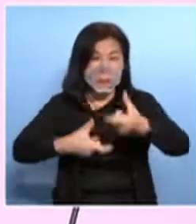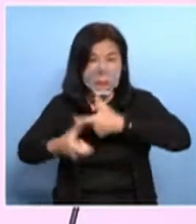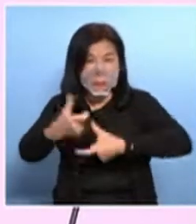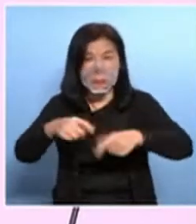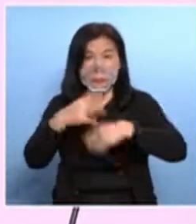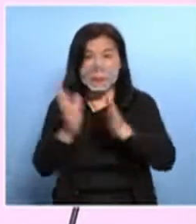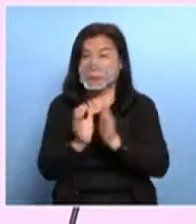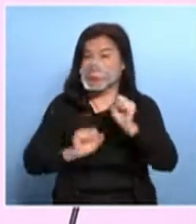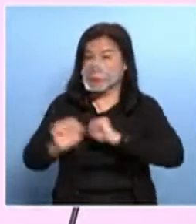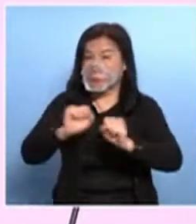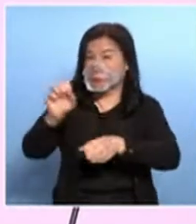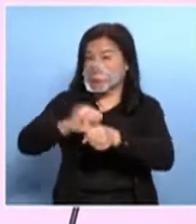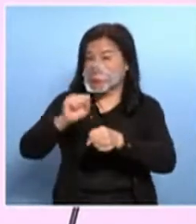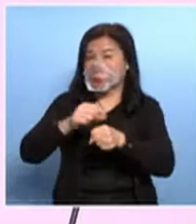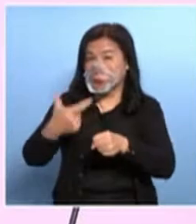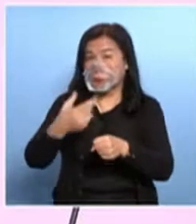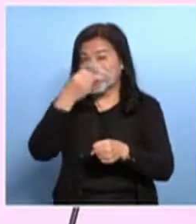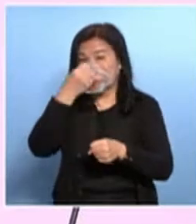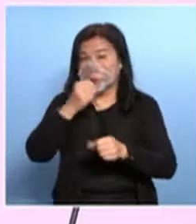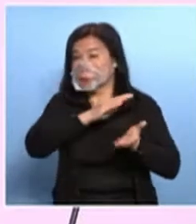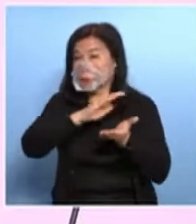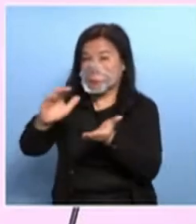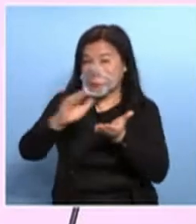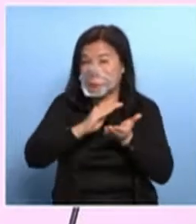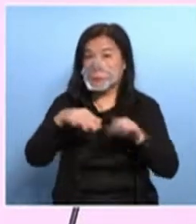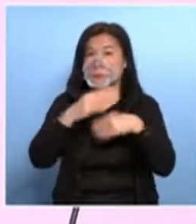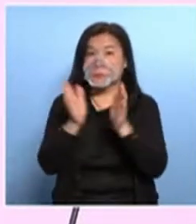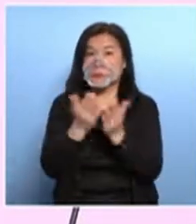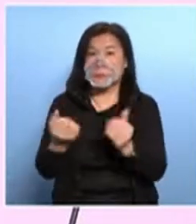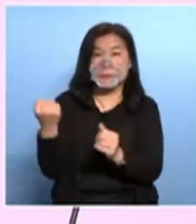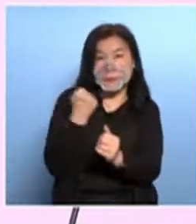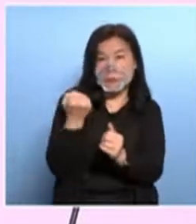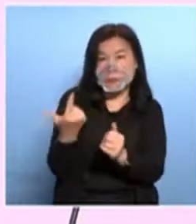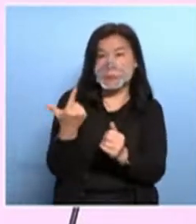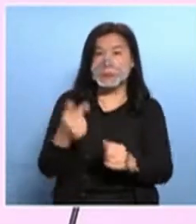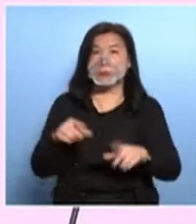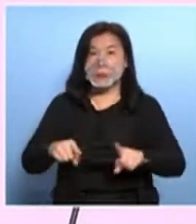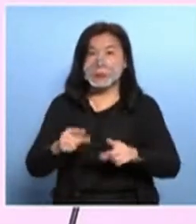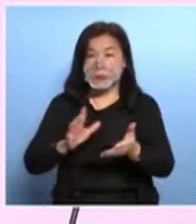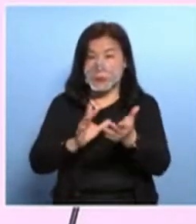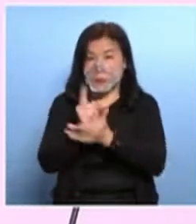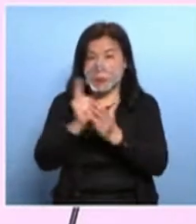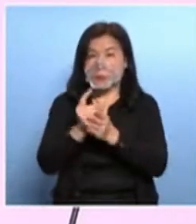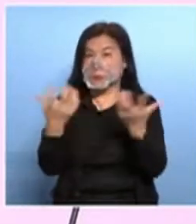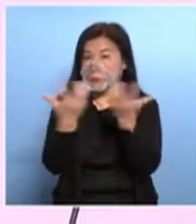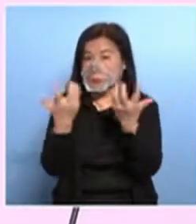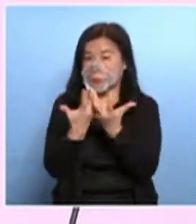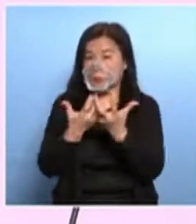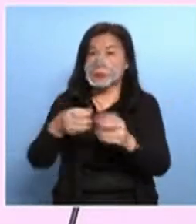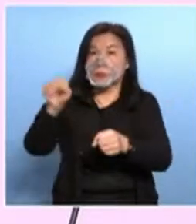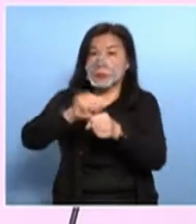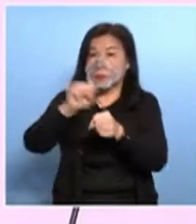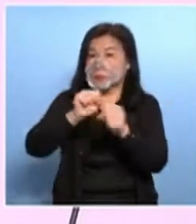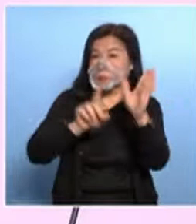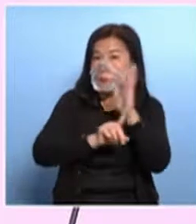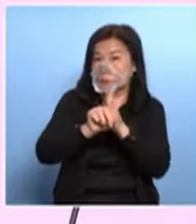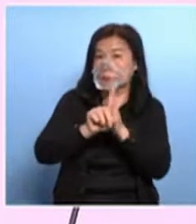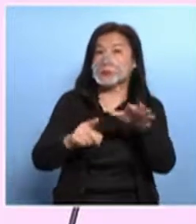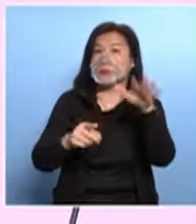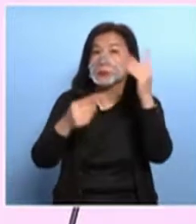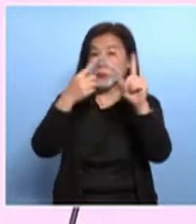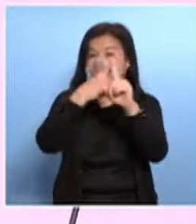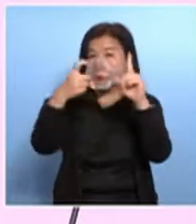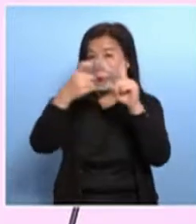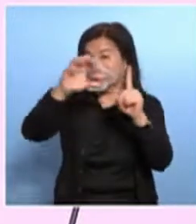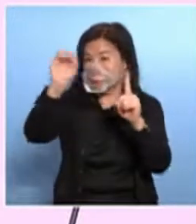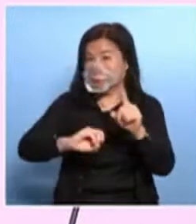activities in Asia were vibrant. Hong Kong's total exports of goods continue to register strong growth, with a notable increase of